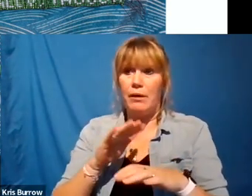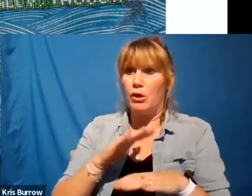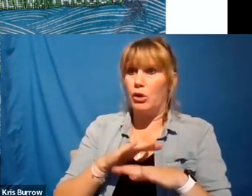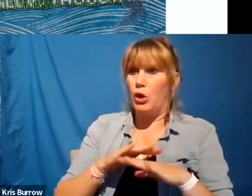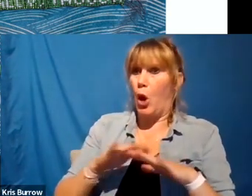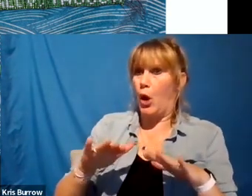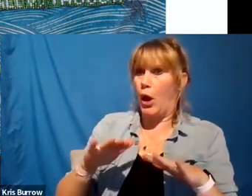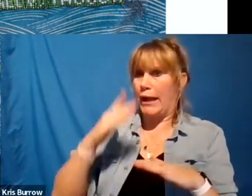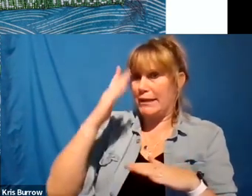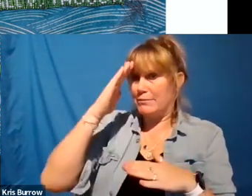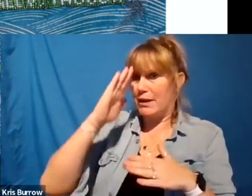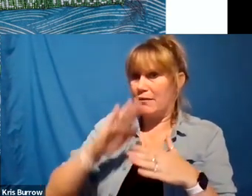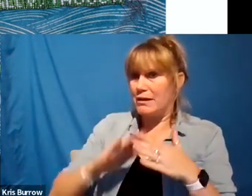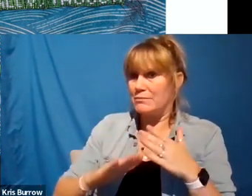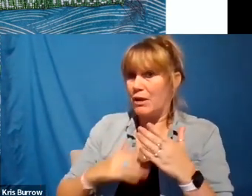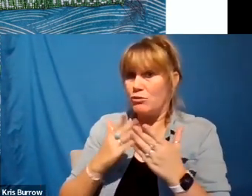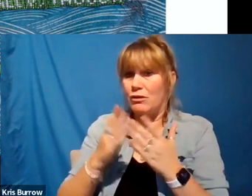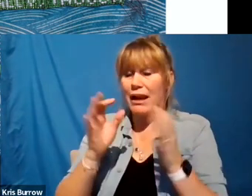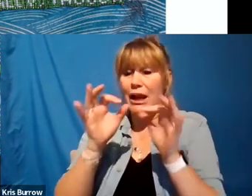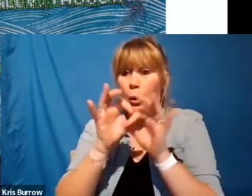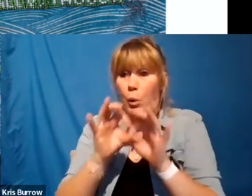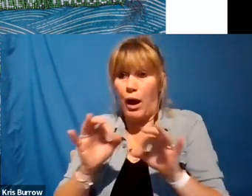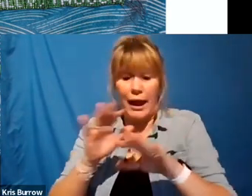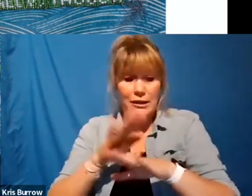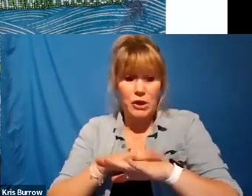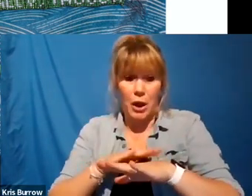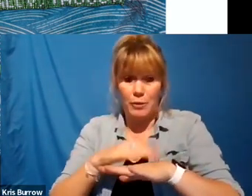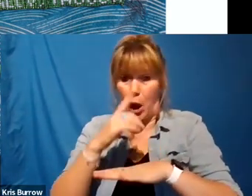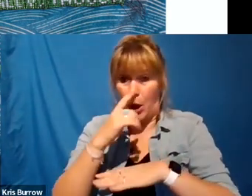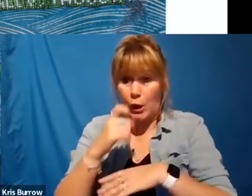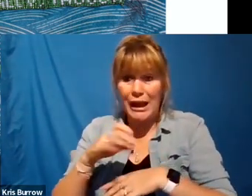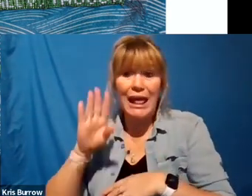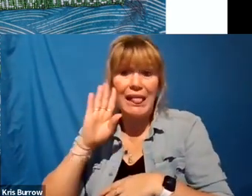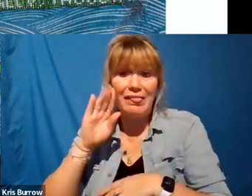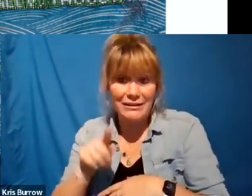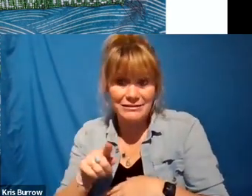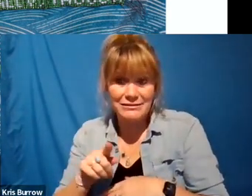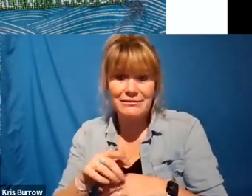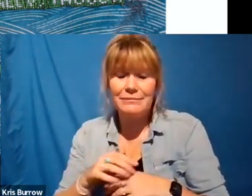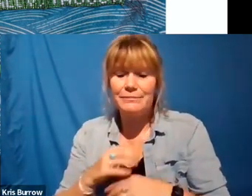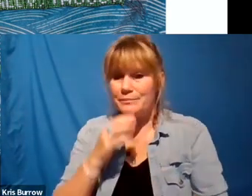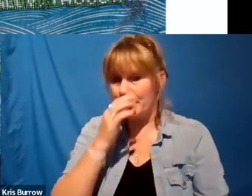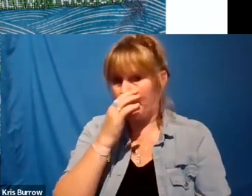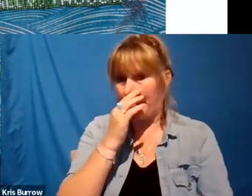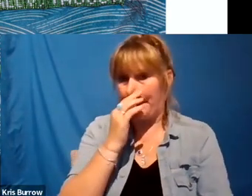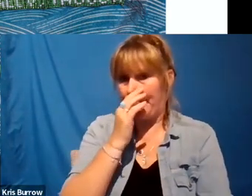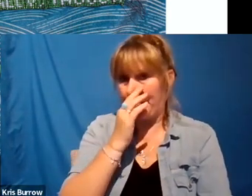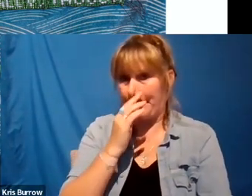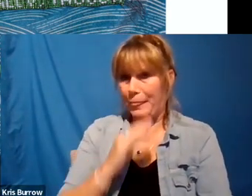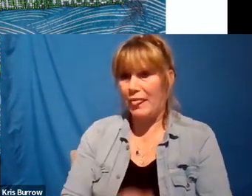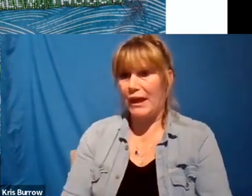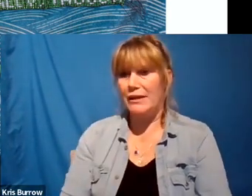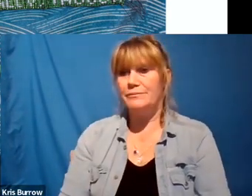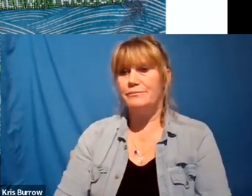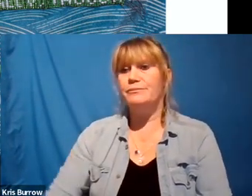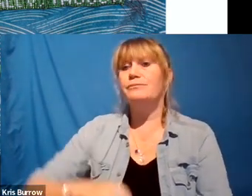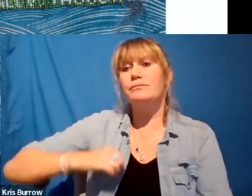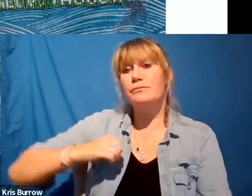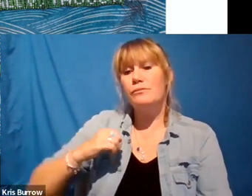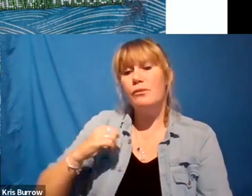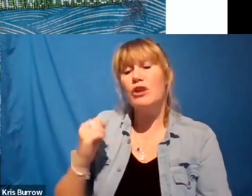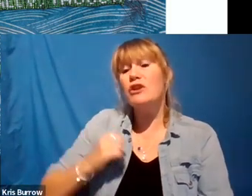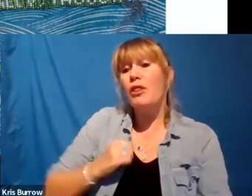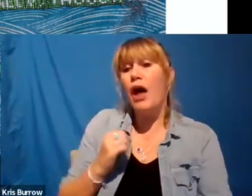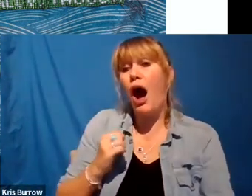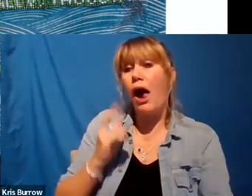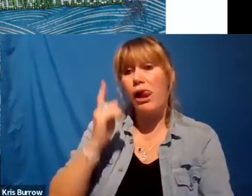you know, it was so quiet at times then that I could actually hear that. So the Highlands, as I've